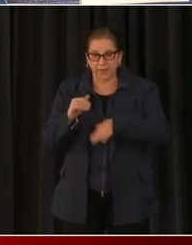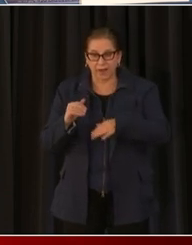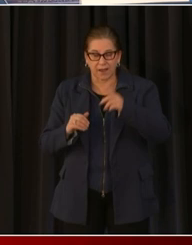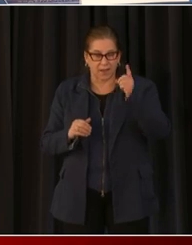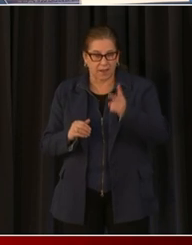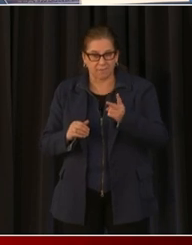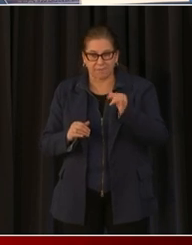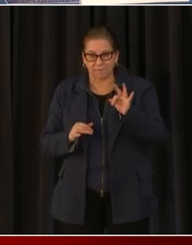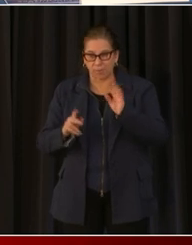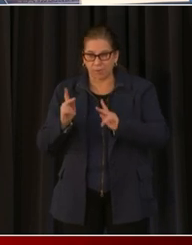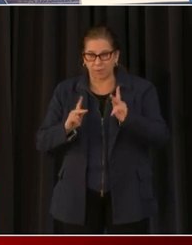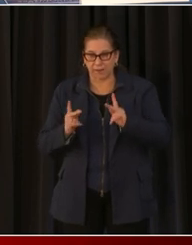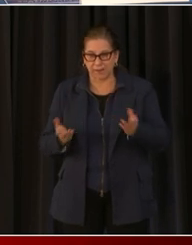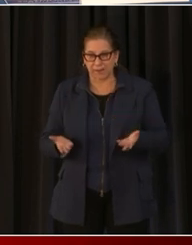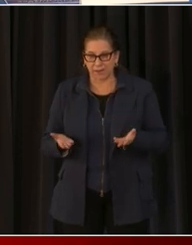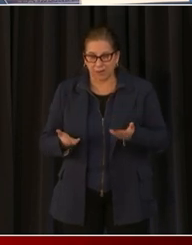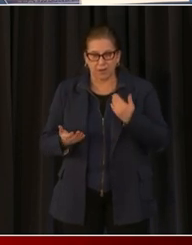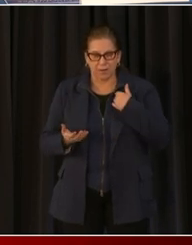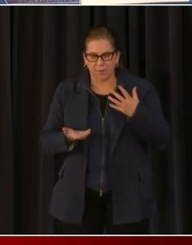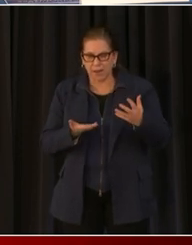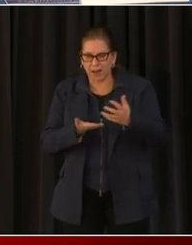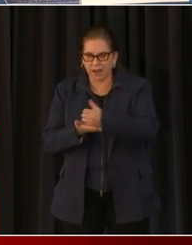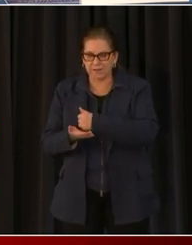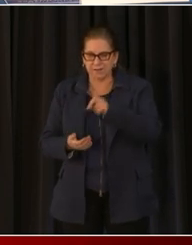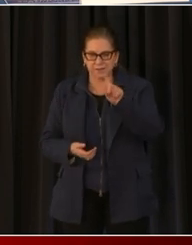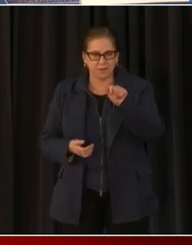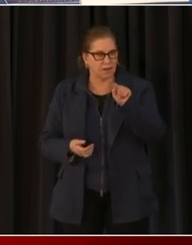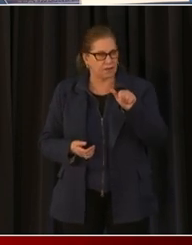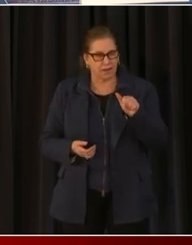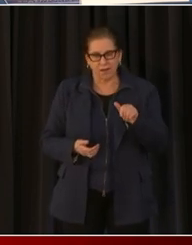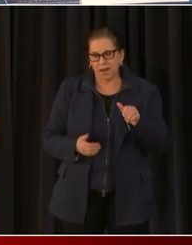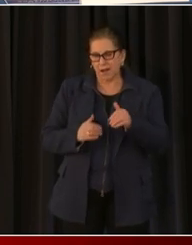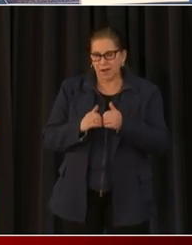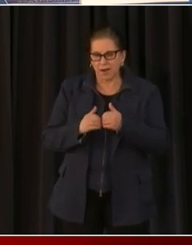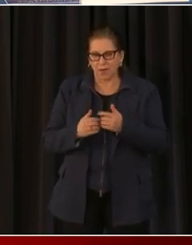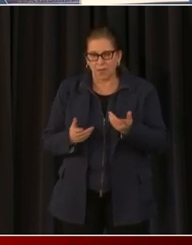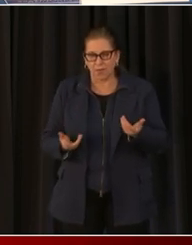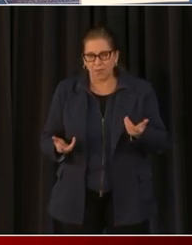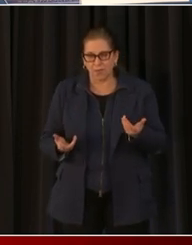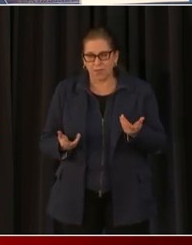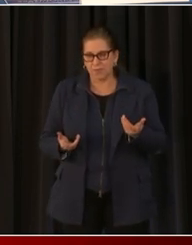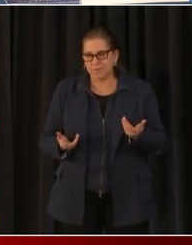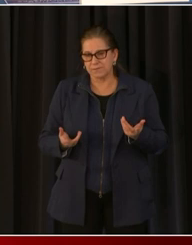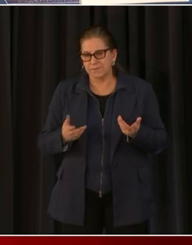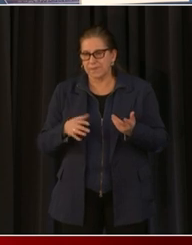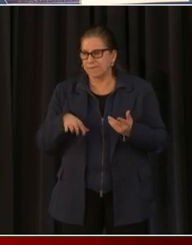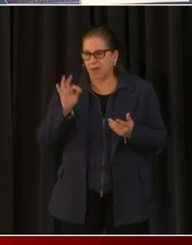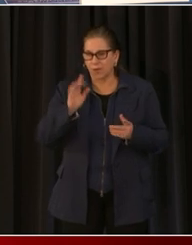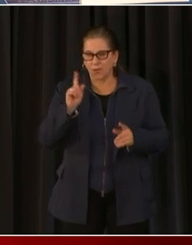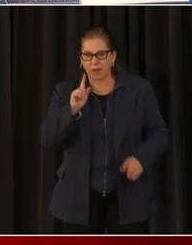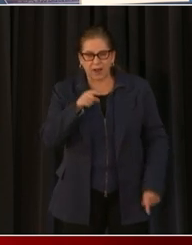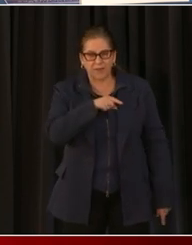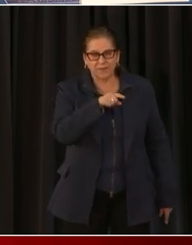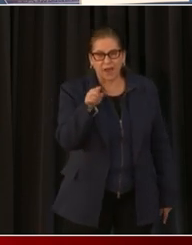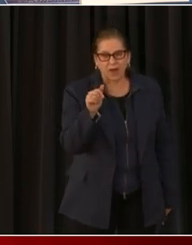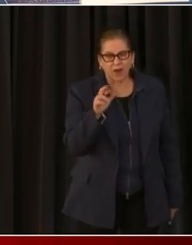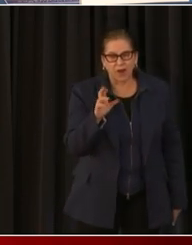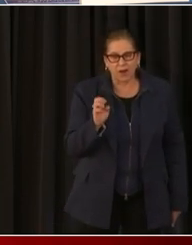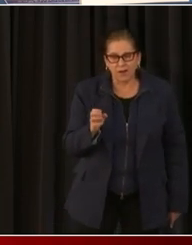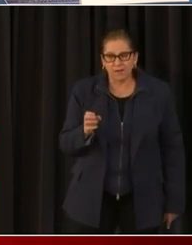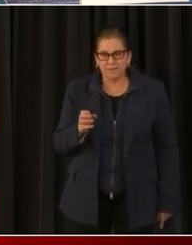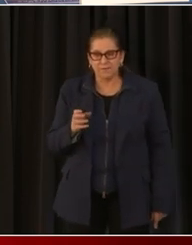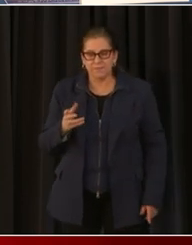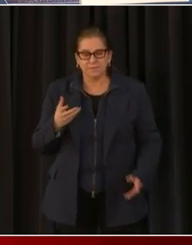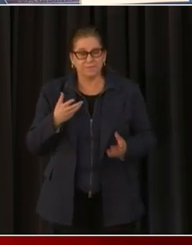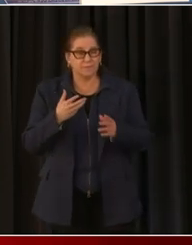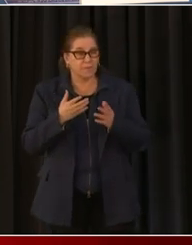data in partnership with our providers, as well as using other methods in terms of searching through